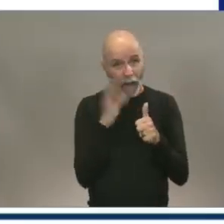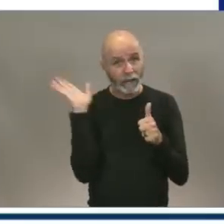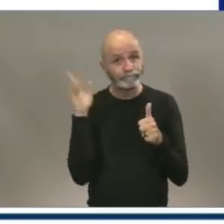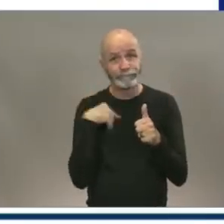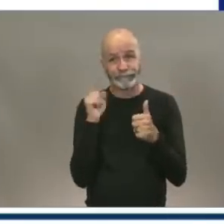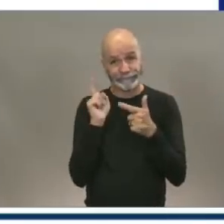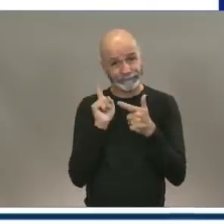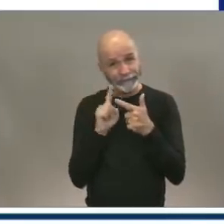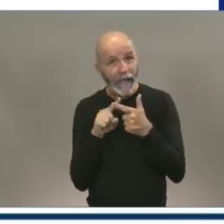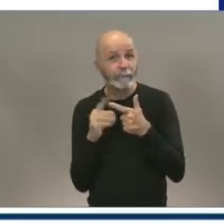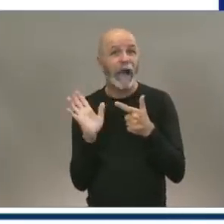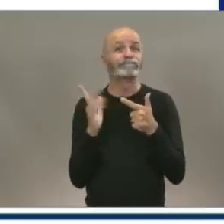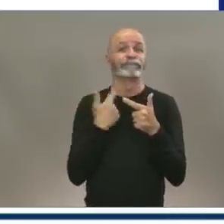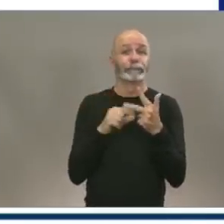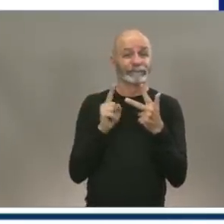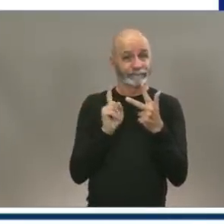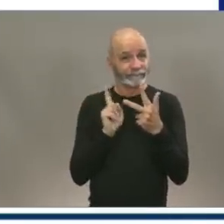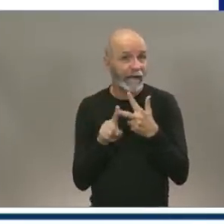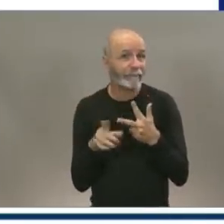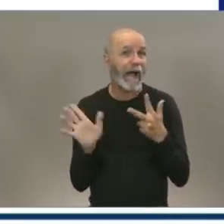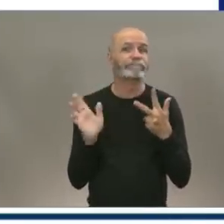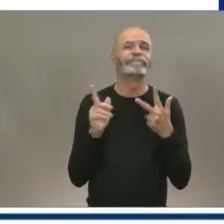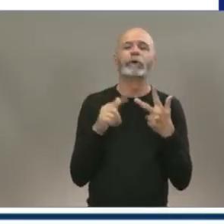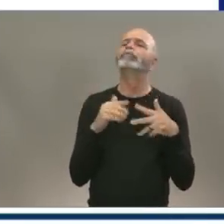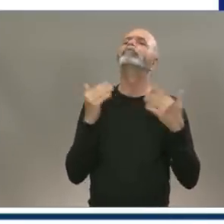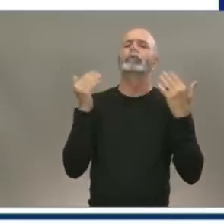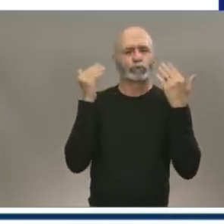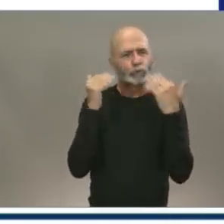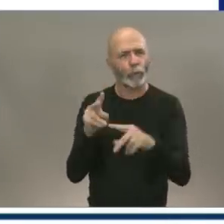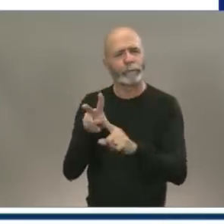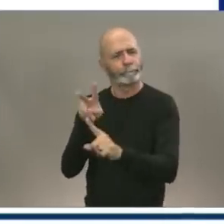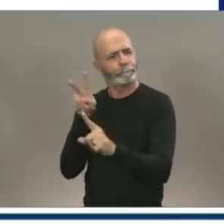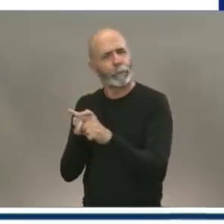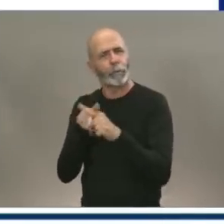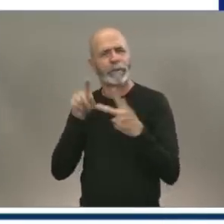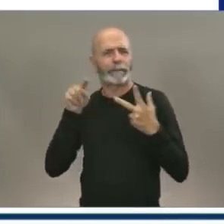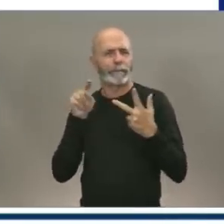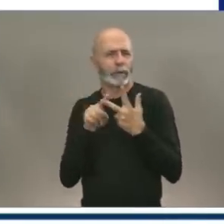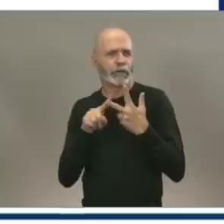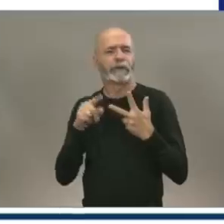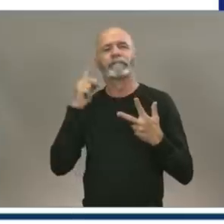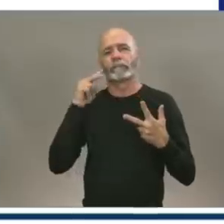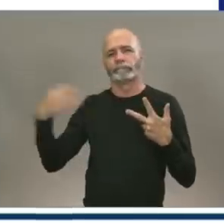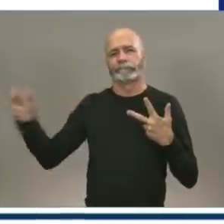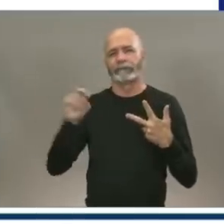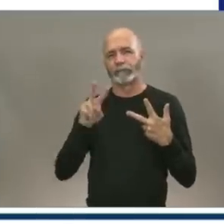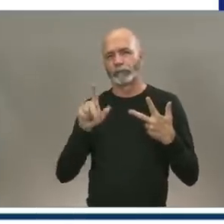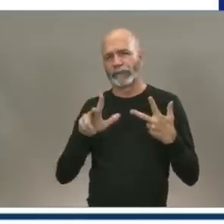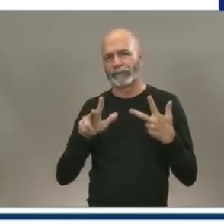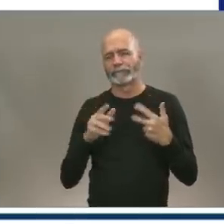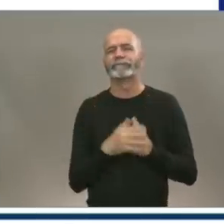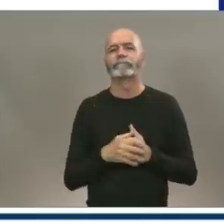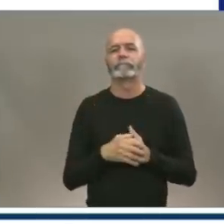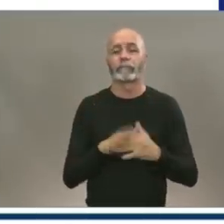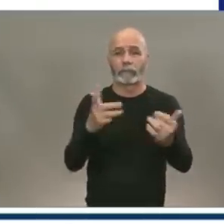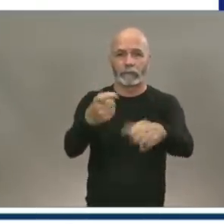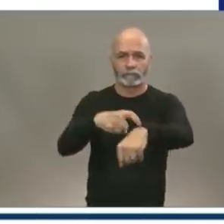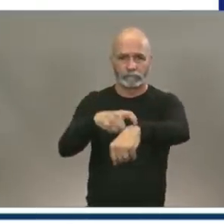or booster shot, just book your appointment and get it done. As I said earlier, the time to act is now, before it's too